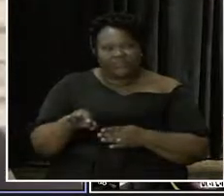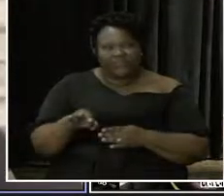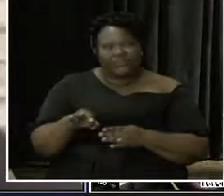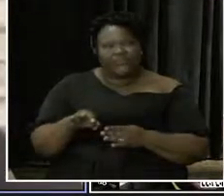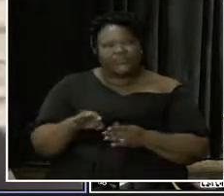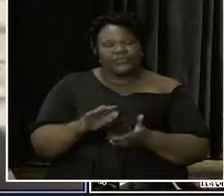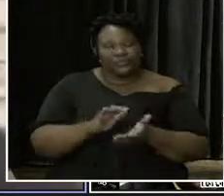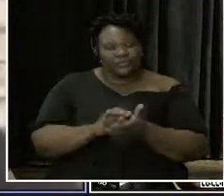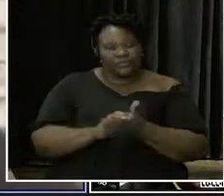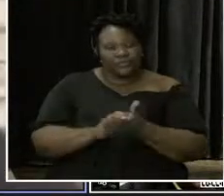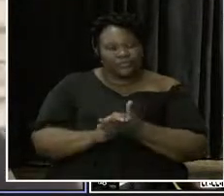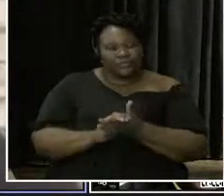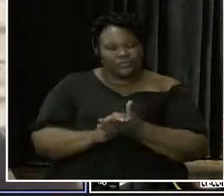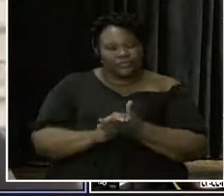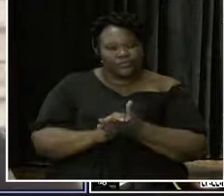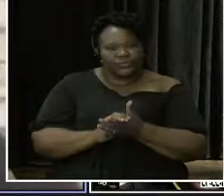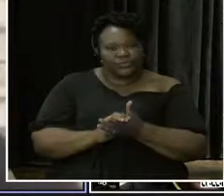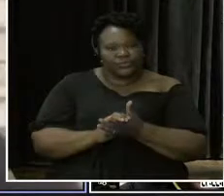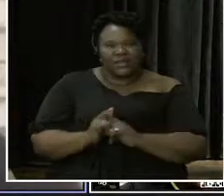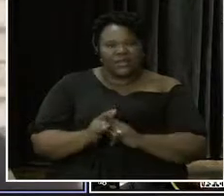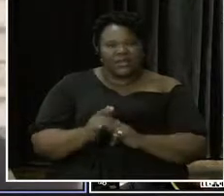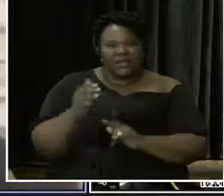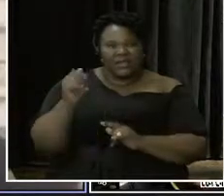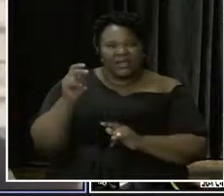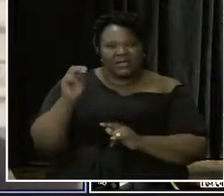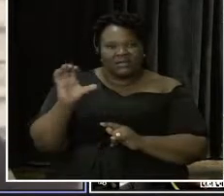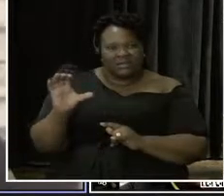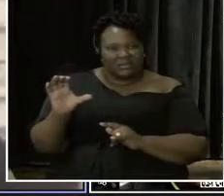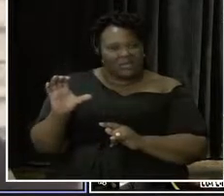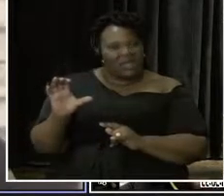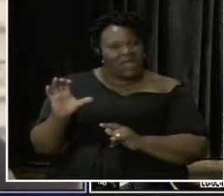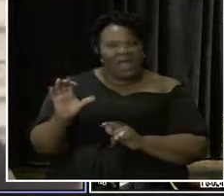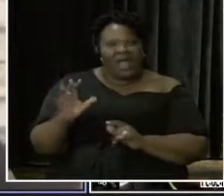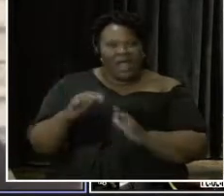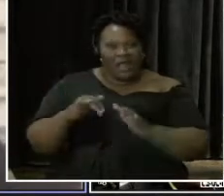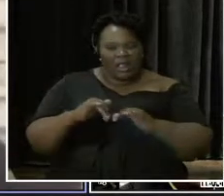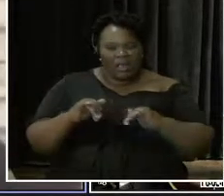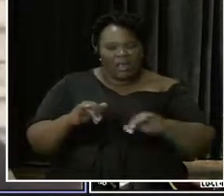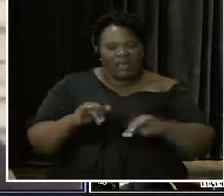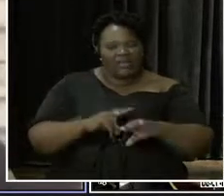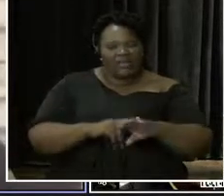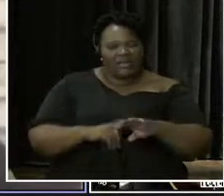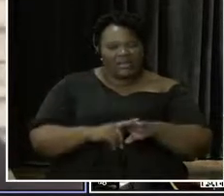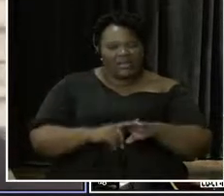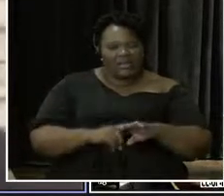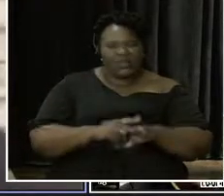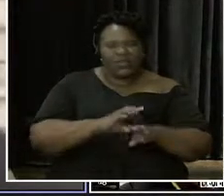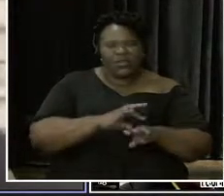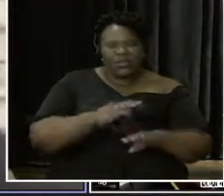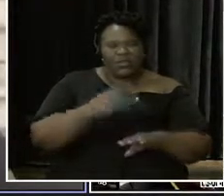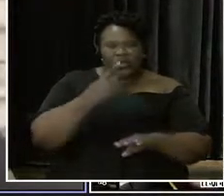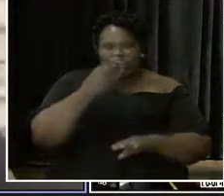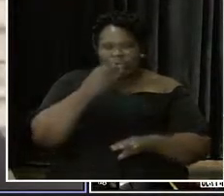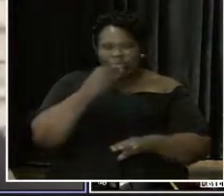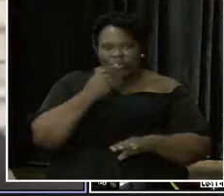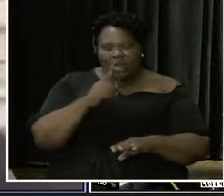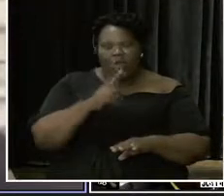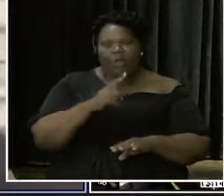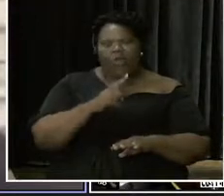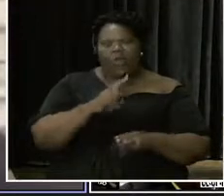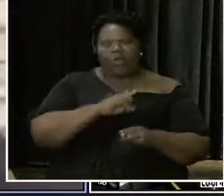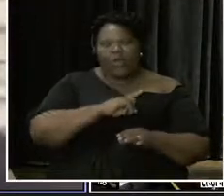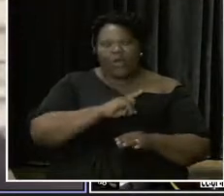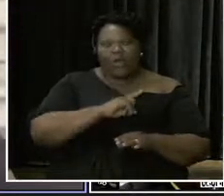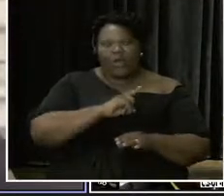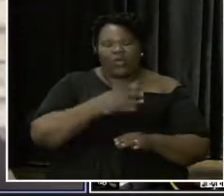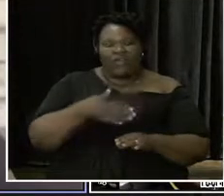secure our city. The ANC is not a racially driven organization, but we thought we should raise this because that is how we feel the